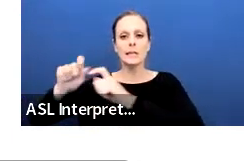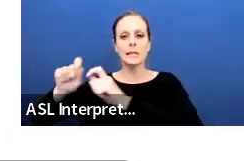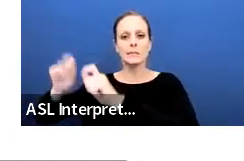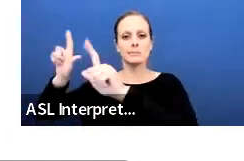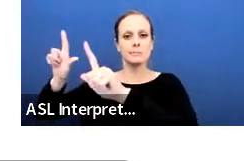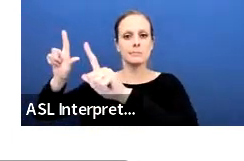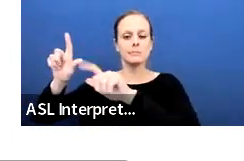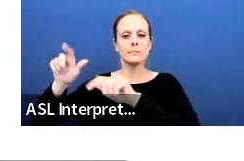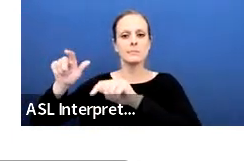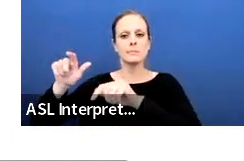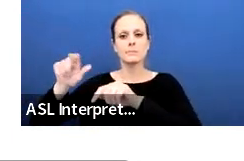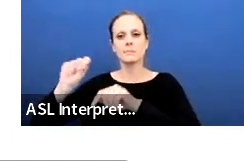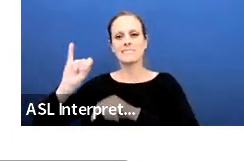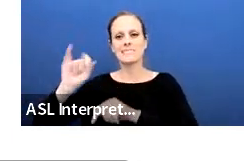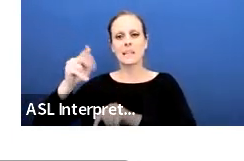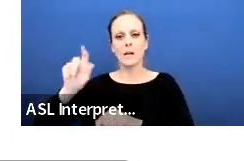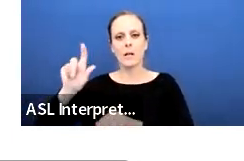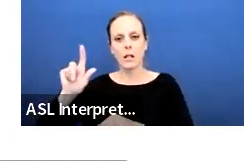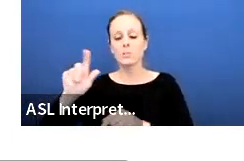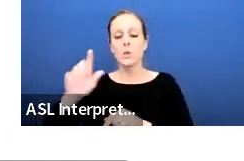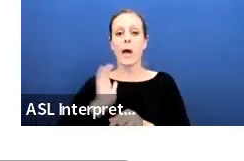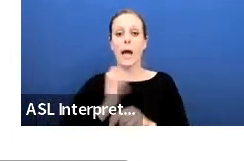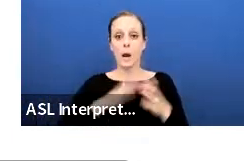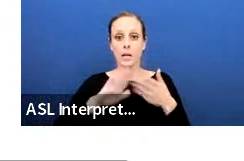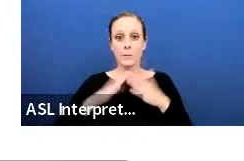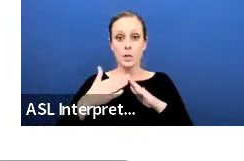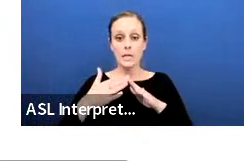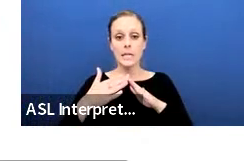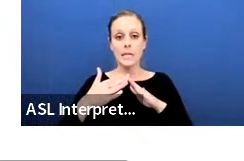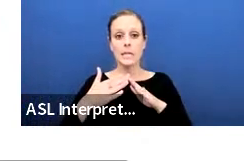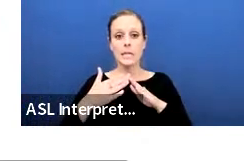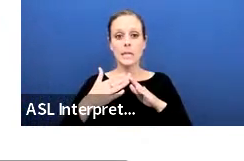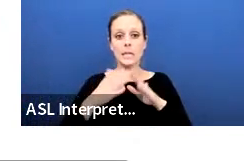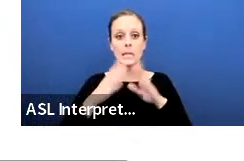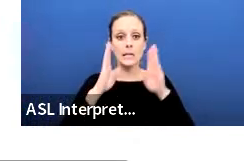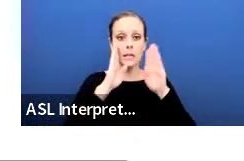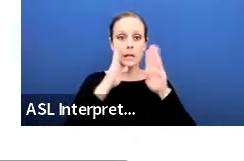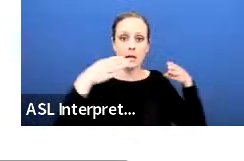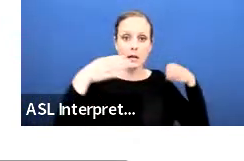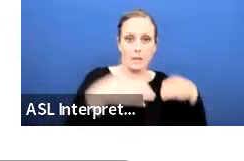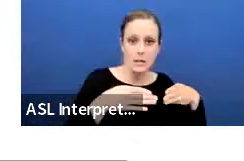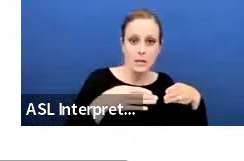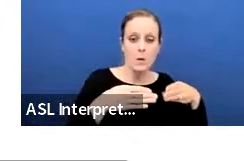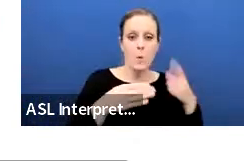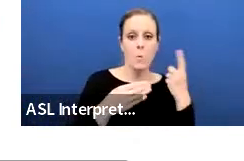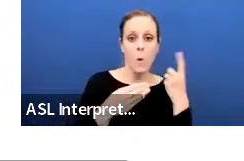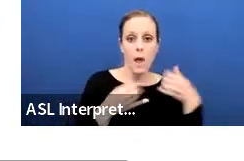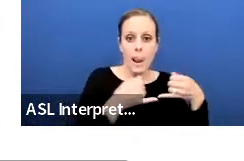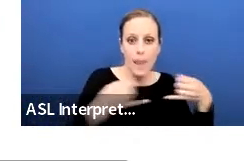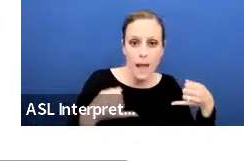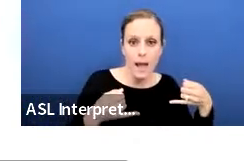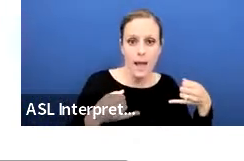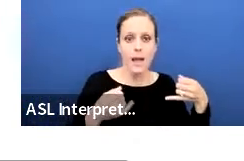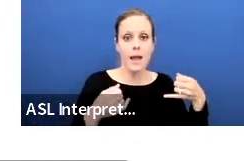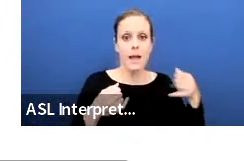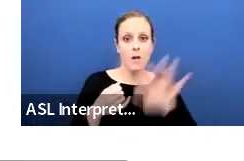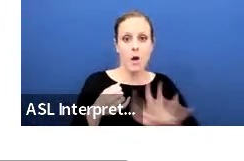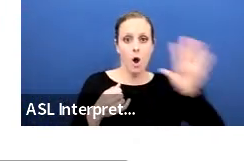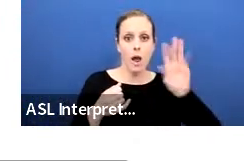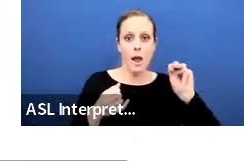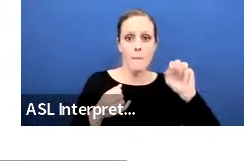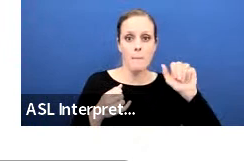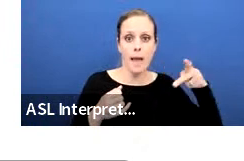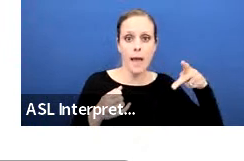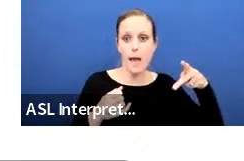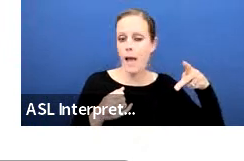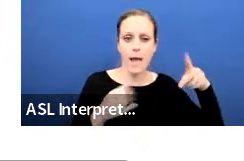not focused on particular lines on a particular map, we are